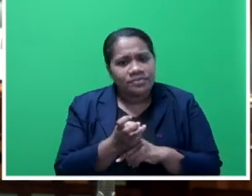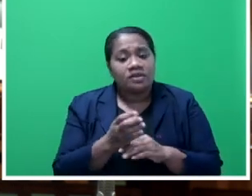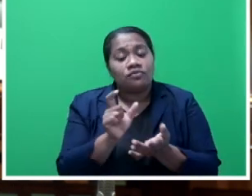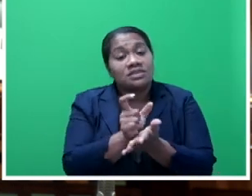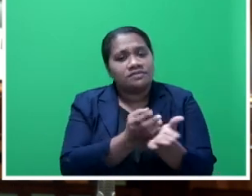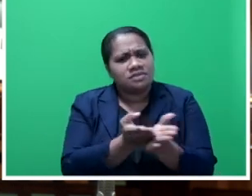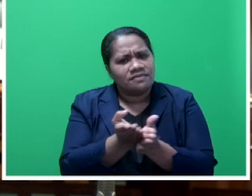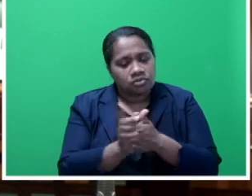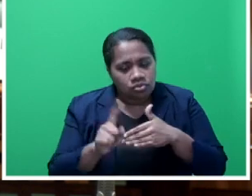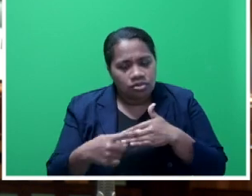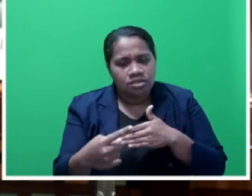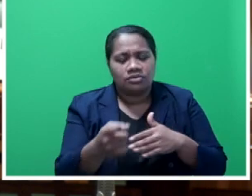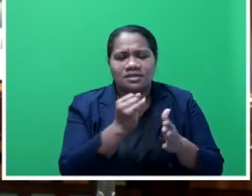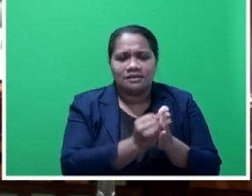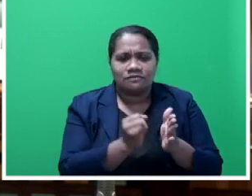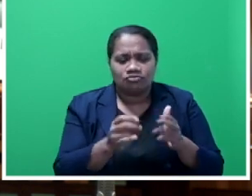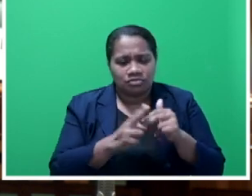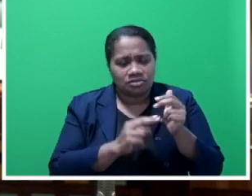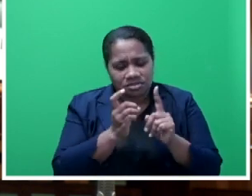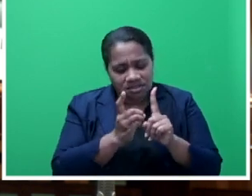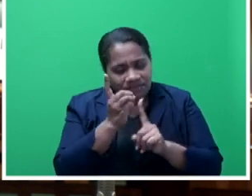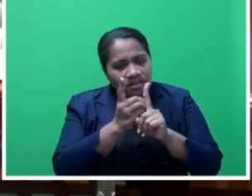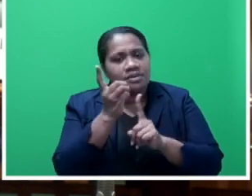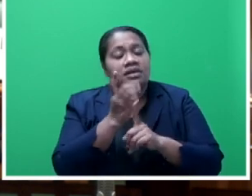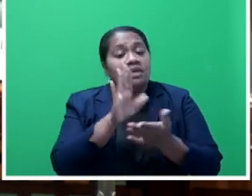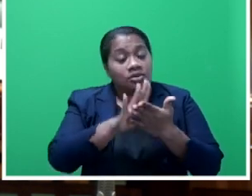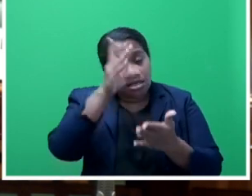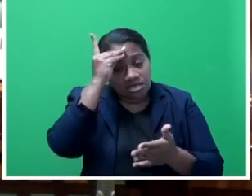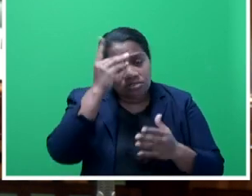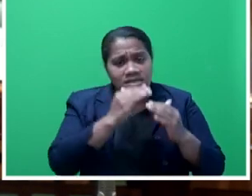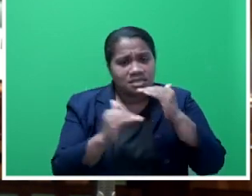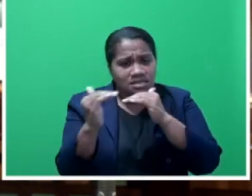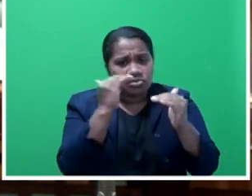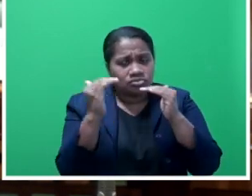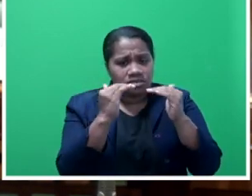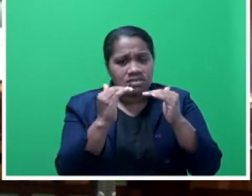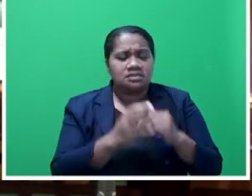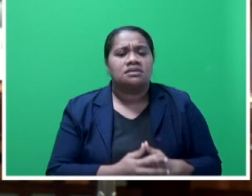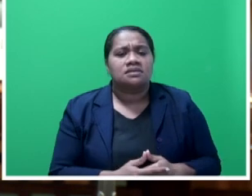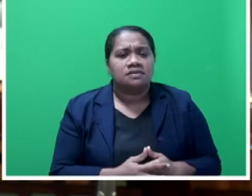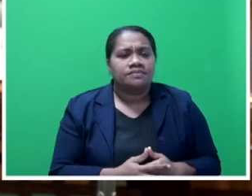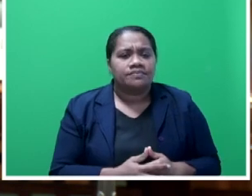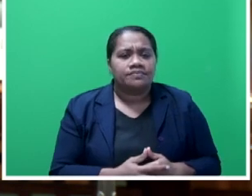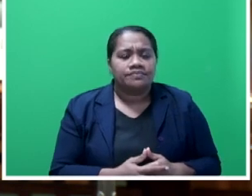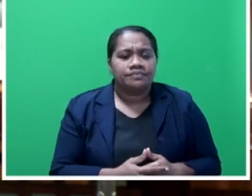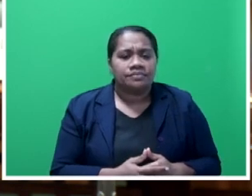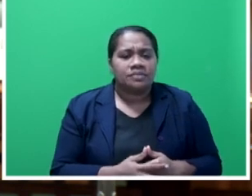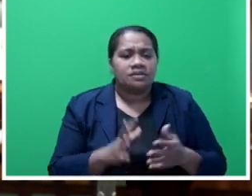the infrastructure development, education, access to justice, social protection, welfare payments have not been